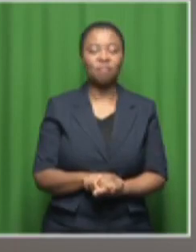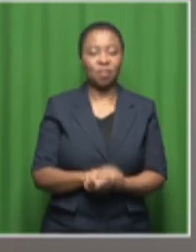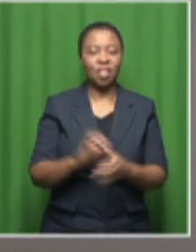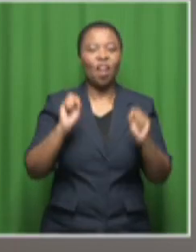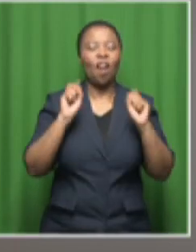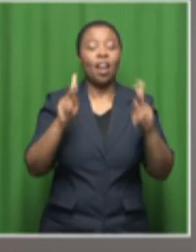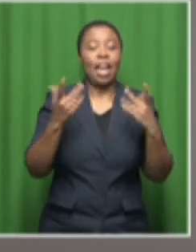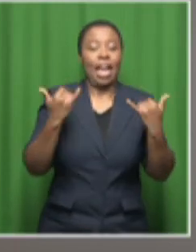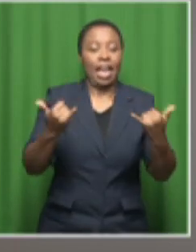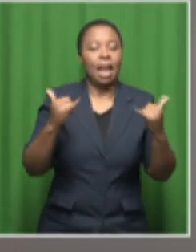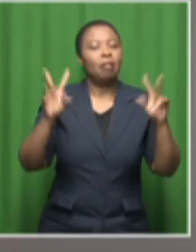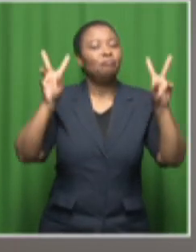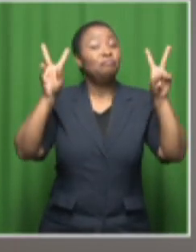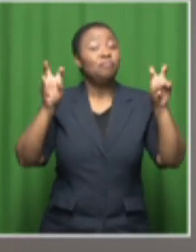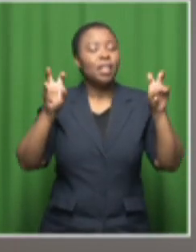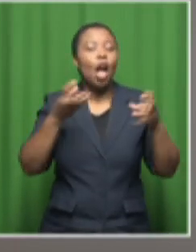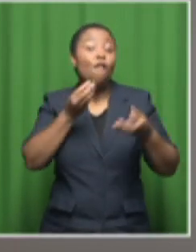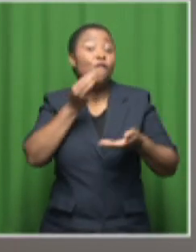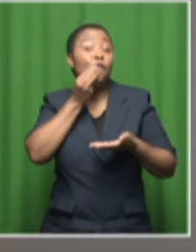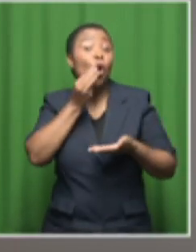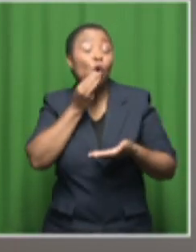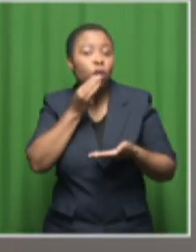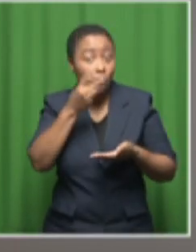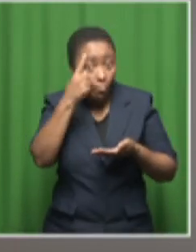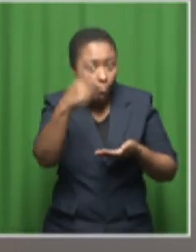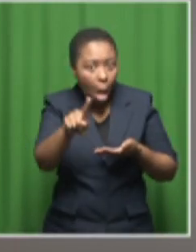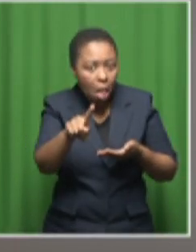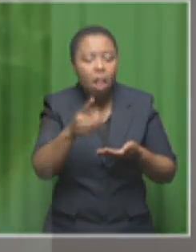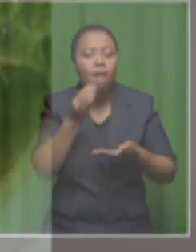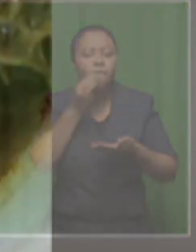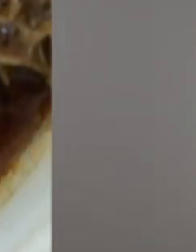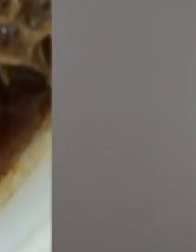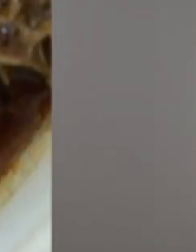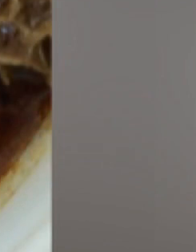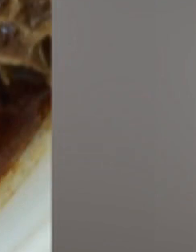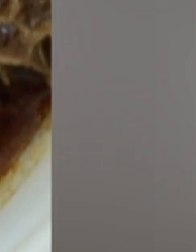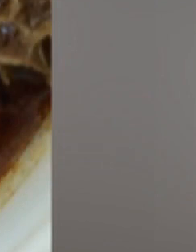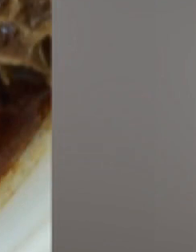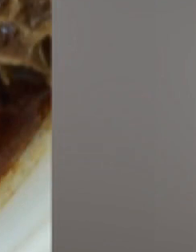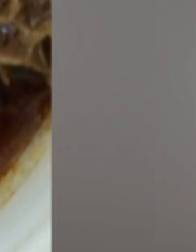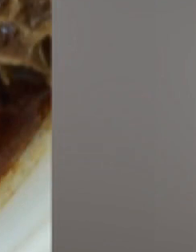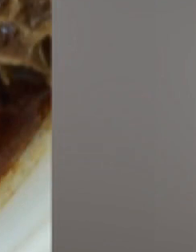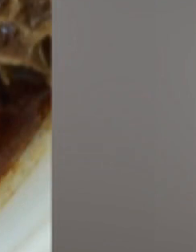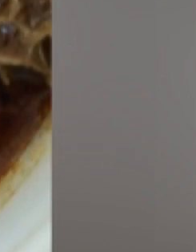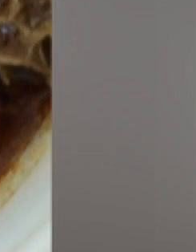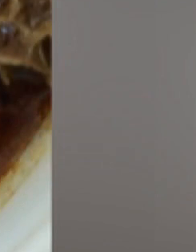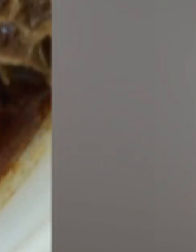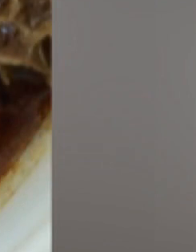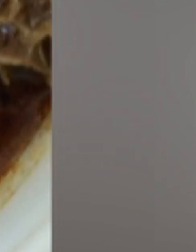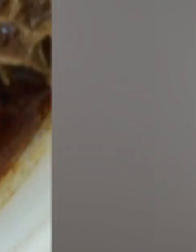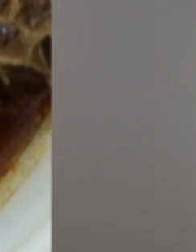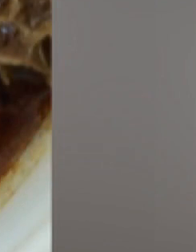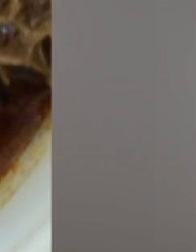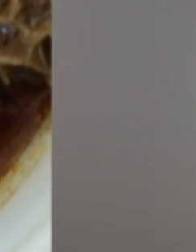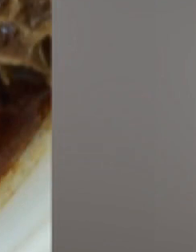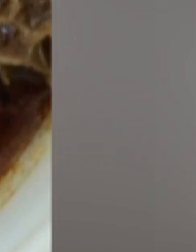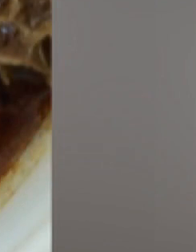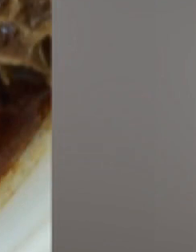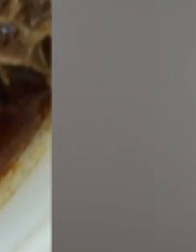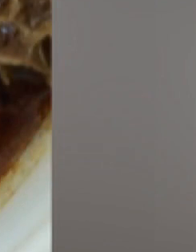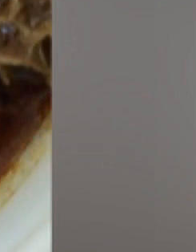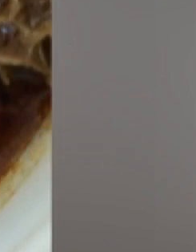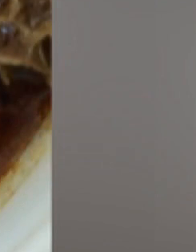All right, let's now talk all things food, because you know, food is more than just sustenance. It's a source of inspiration, creativity, and community. So today,